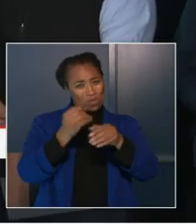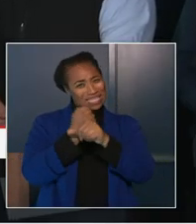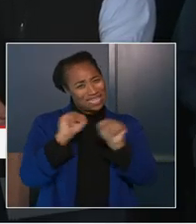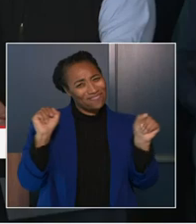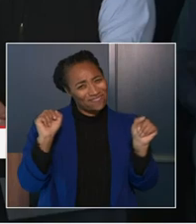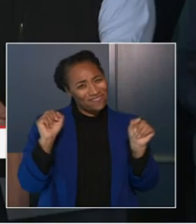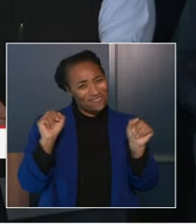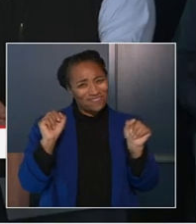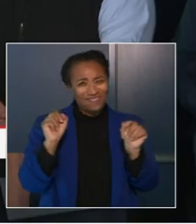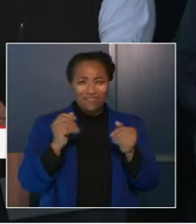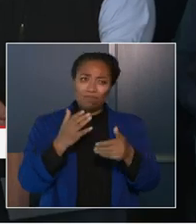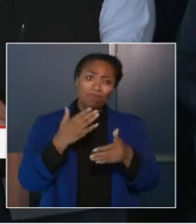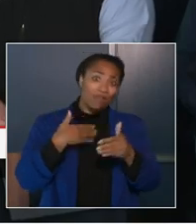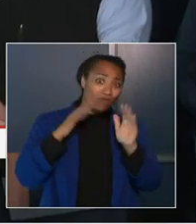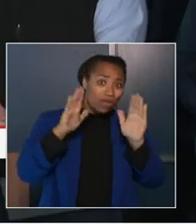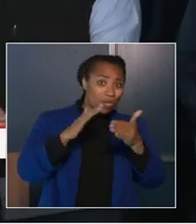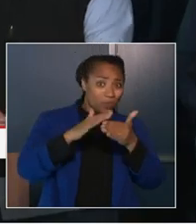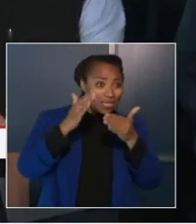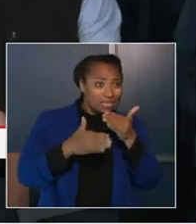Thank you.